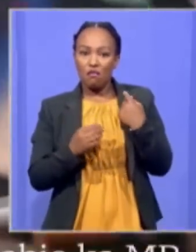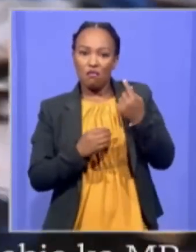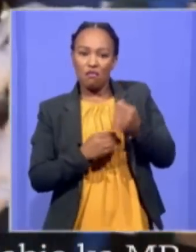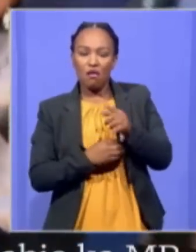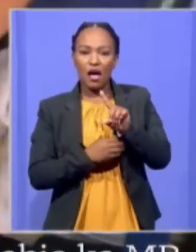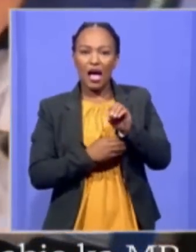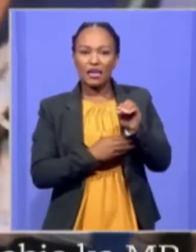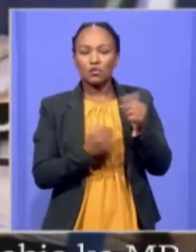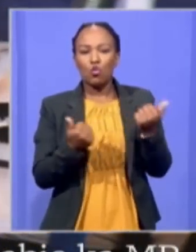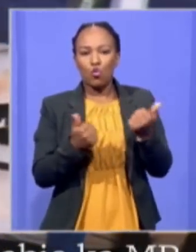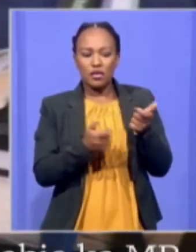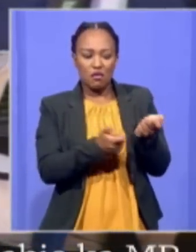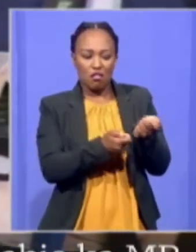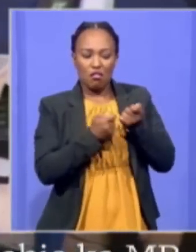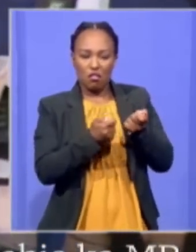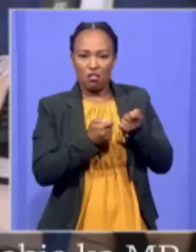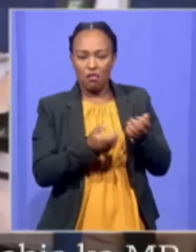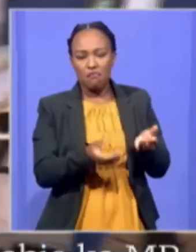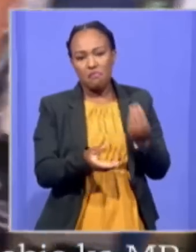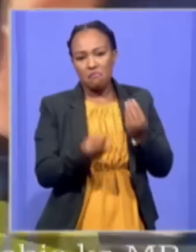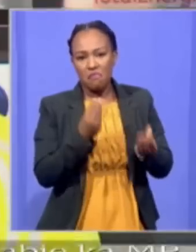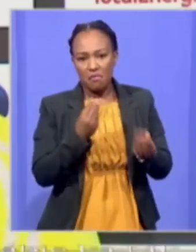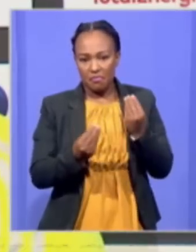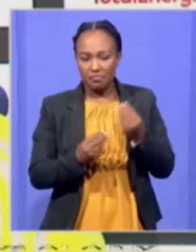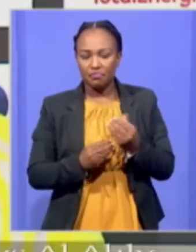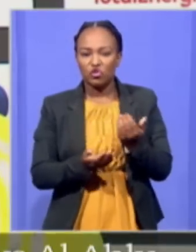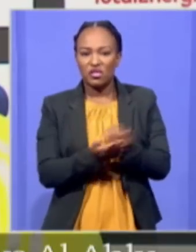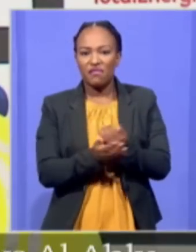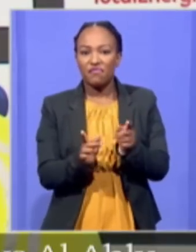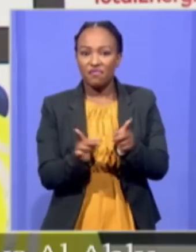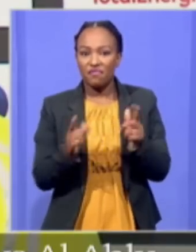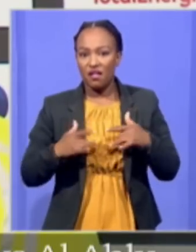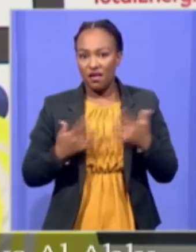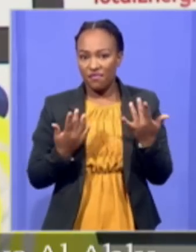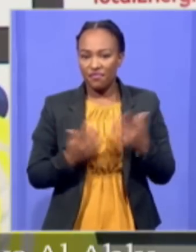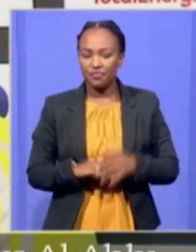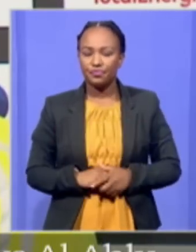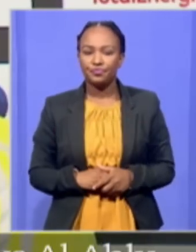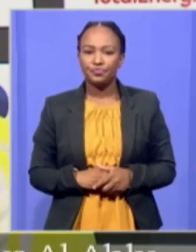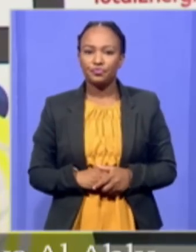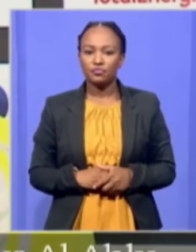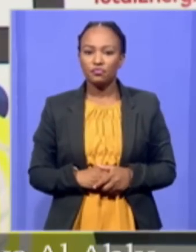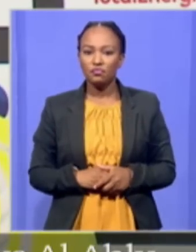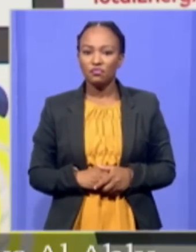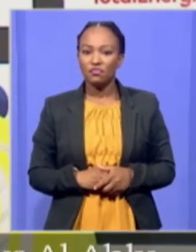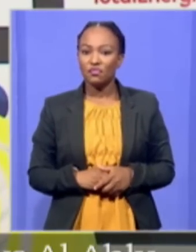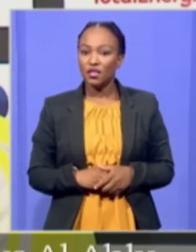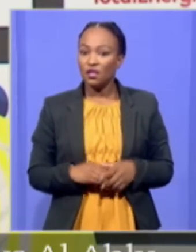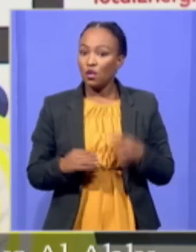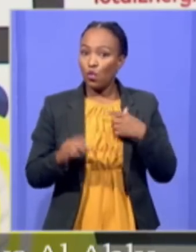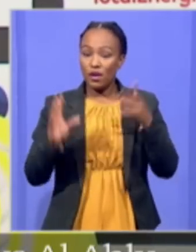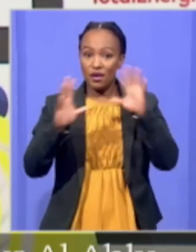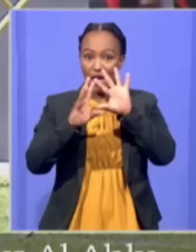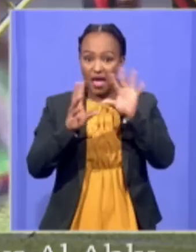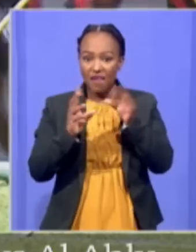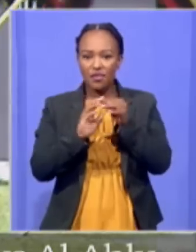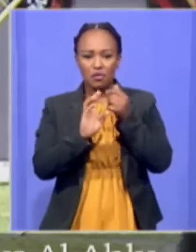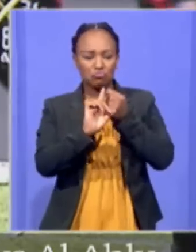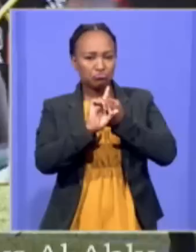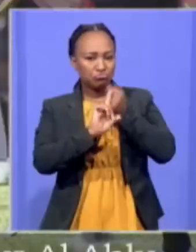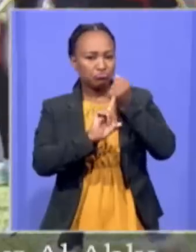lekgolo ba phološwe. We're going to fight with everything we have to make it possible.